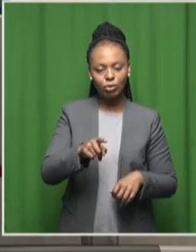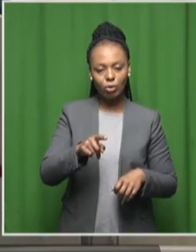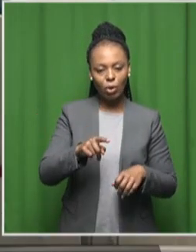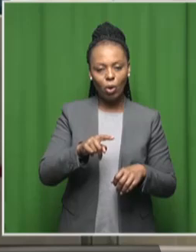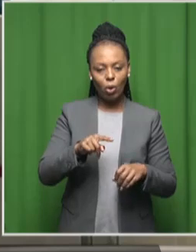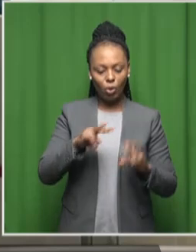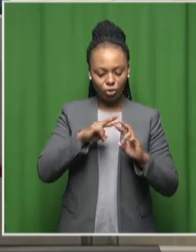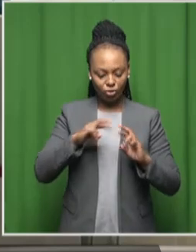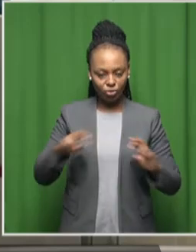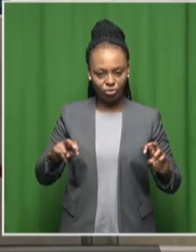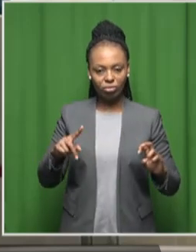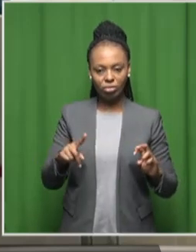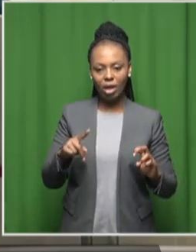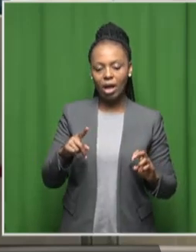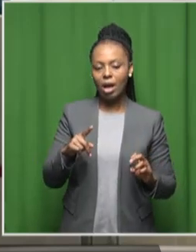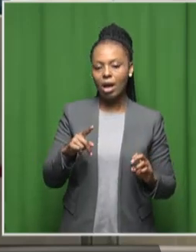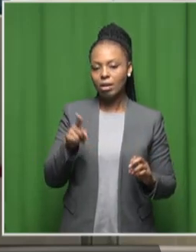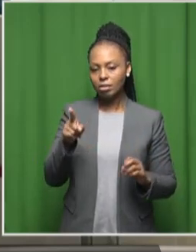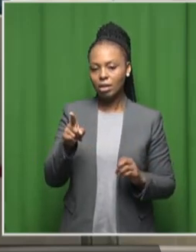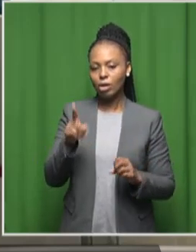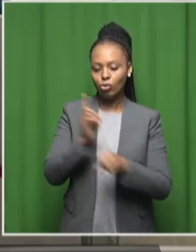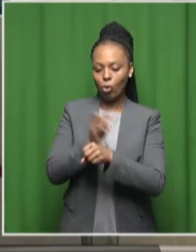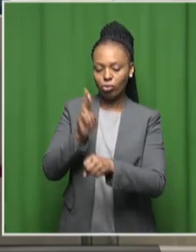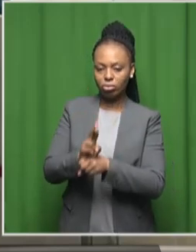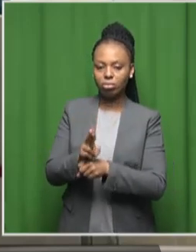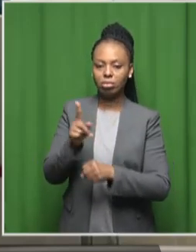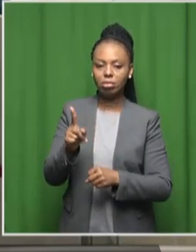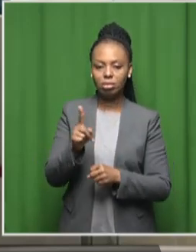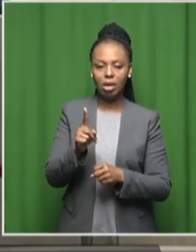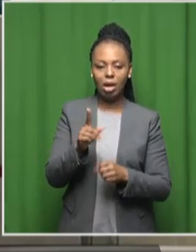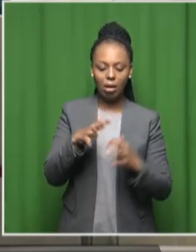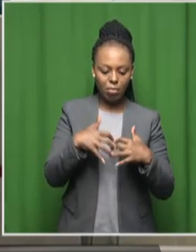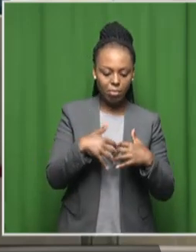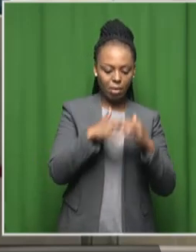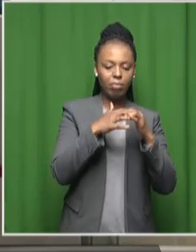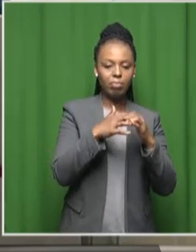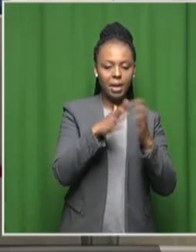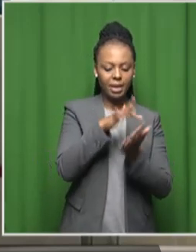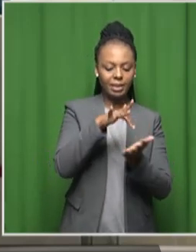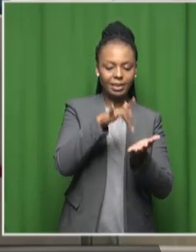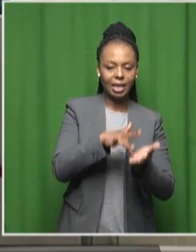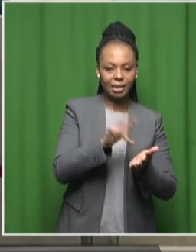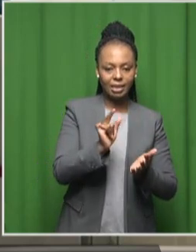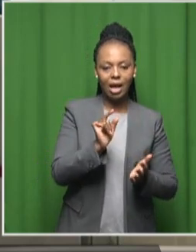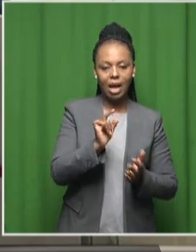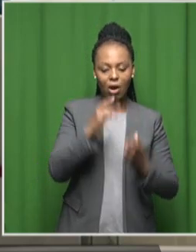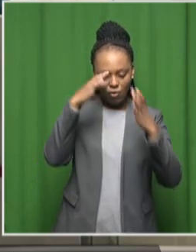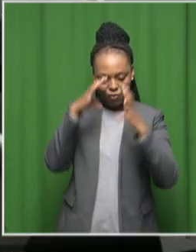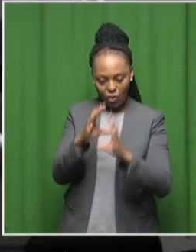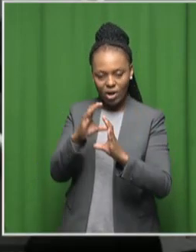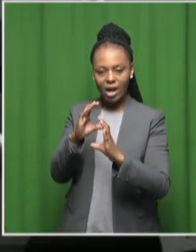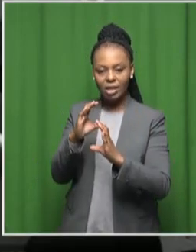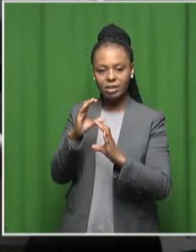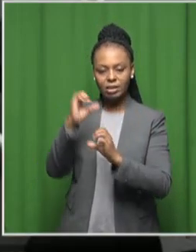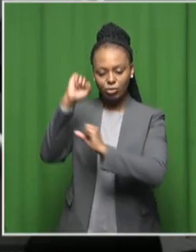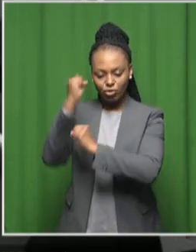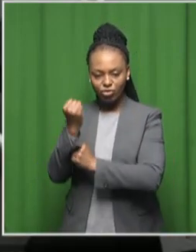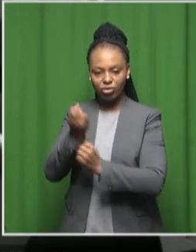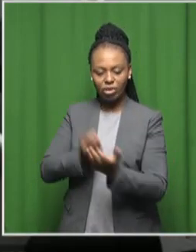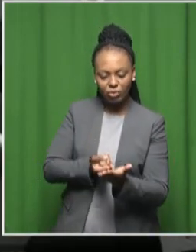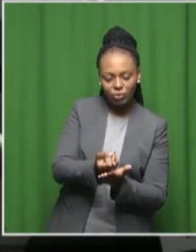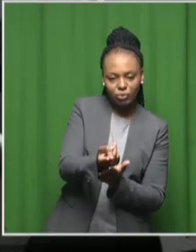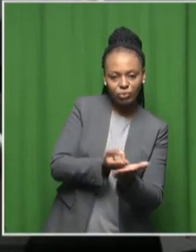importance placed on having interventional radiologists available at hospitals,